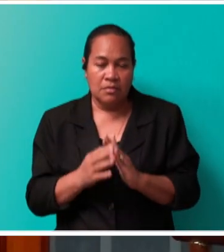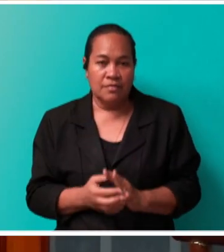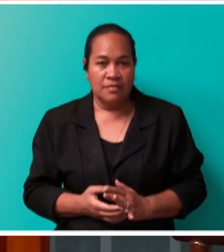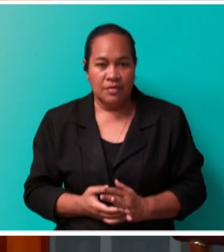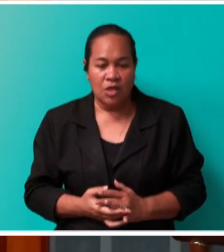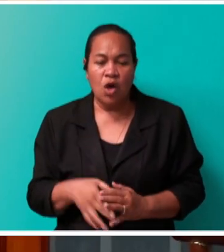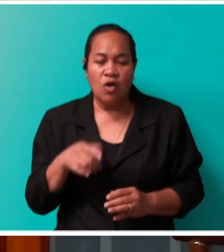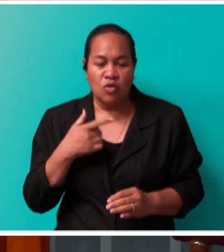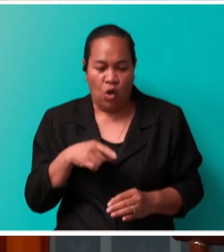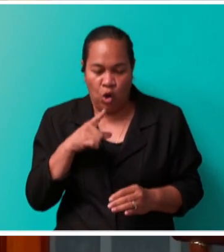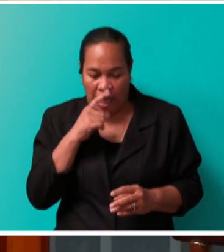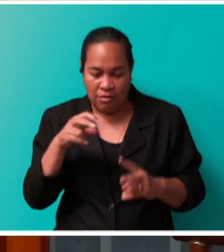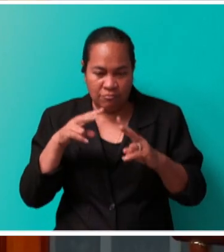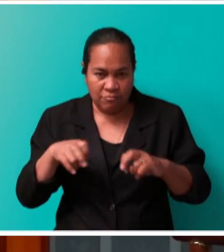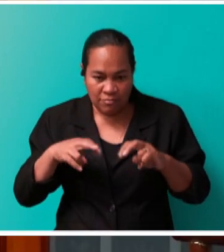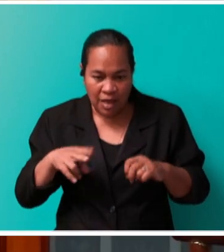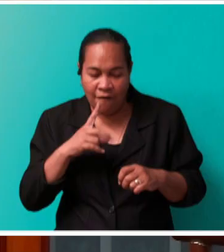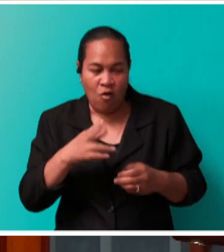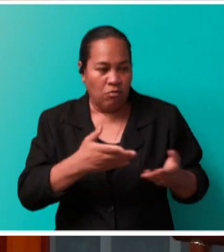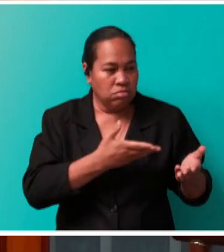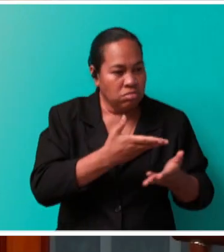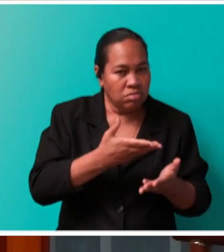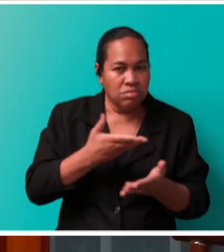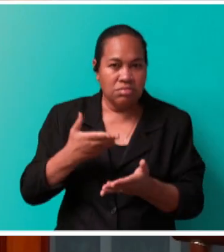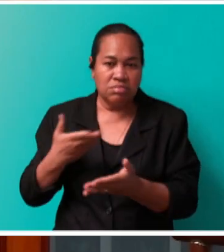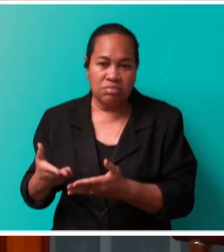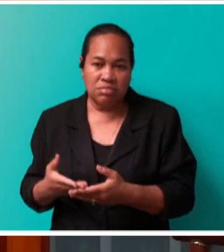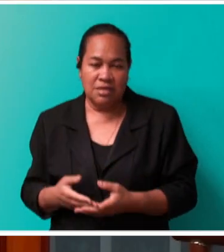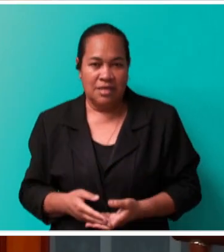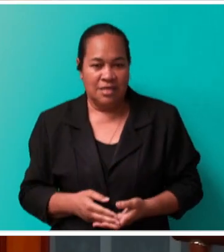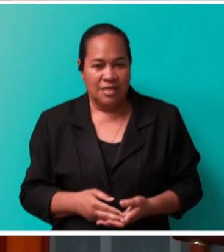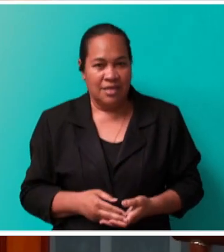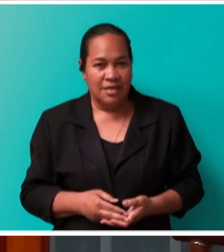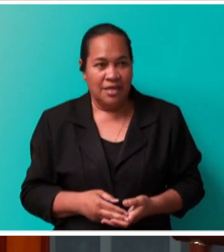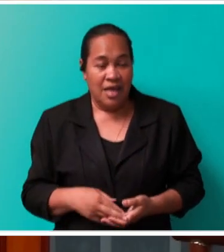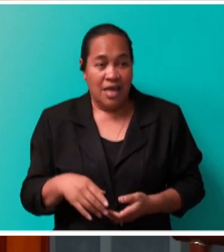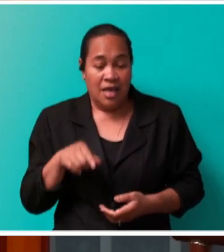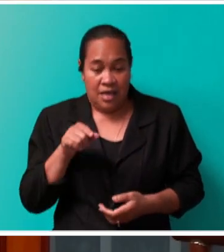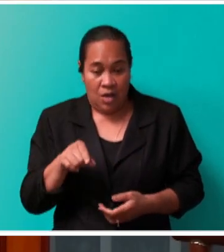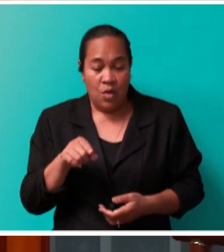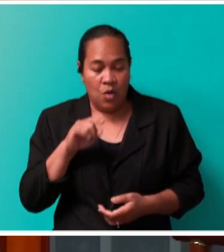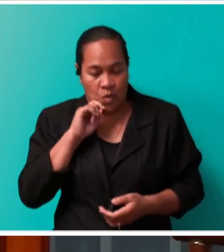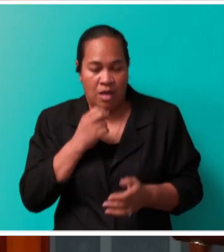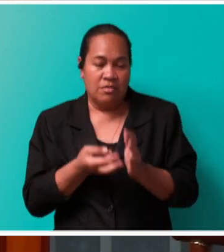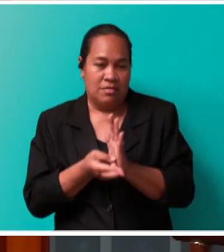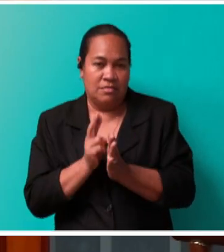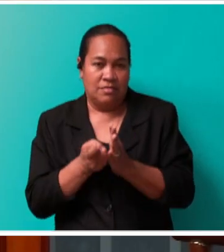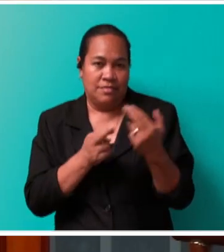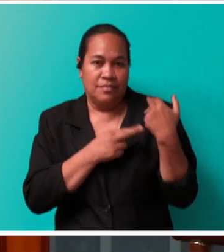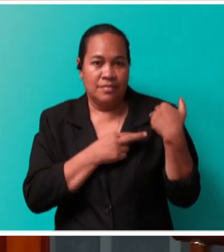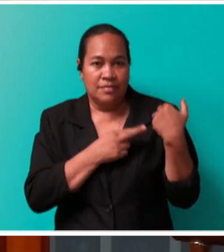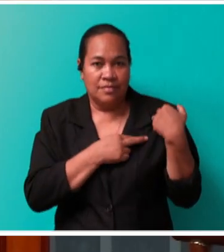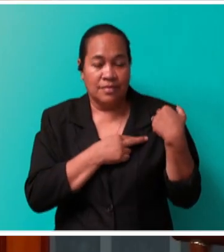for the consultancy firm to undertake the review process.